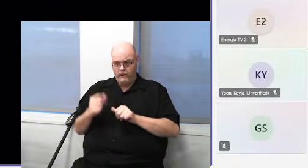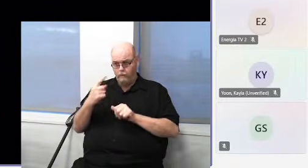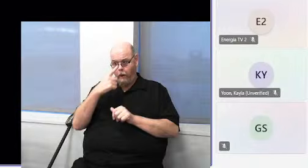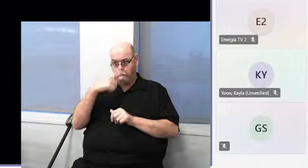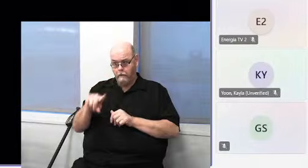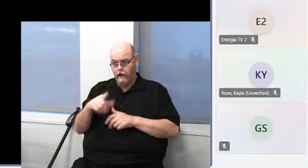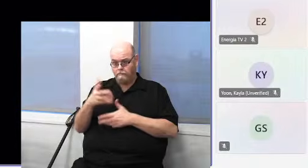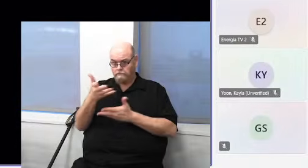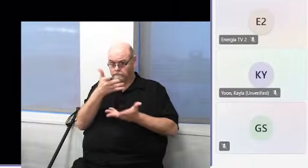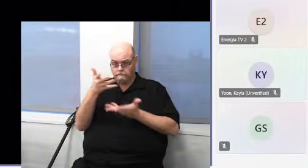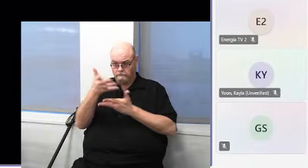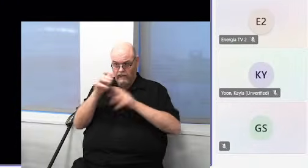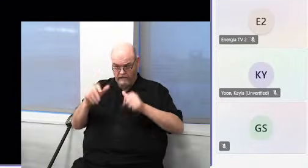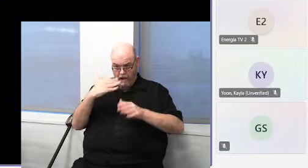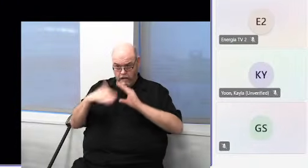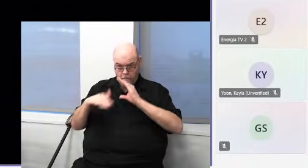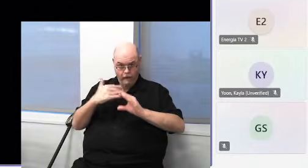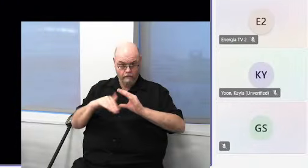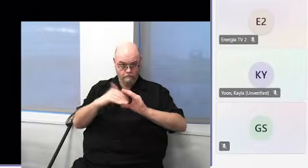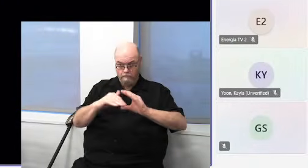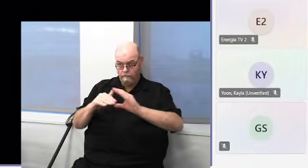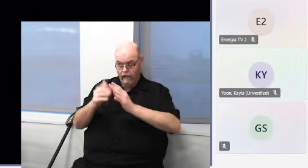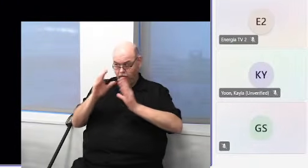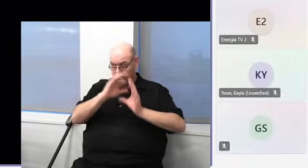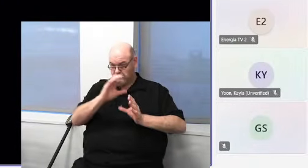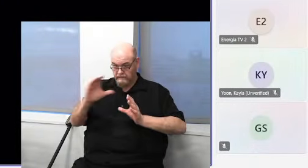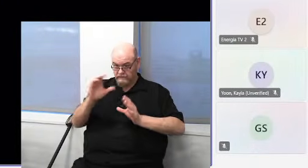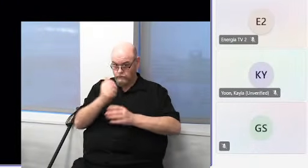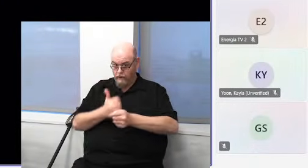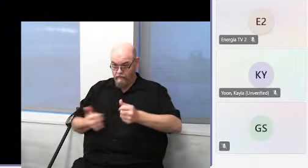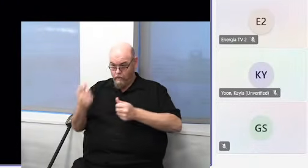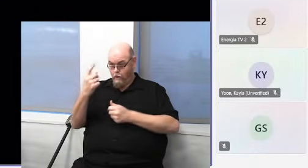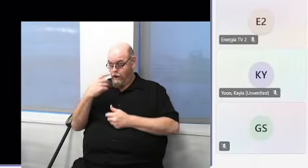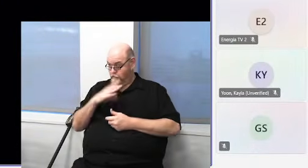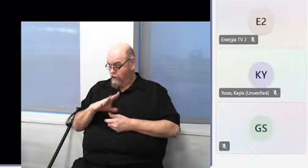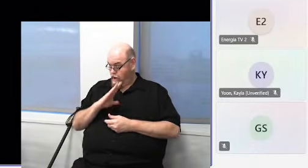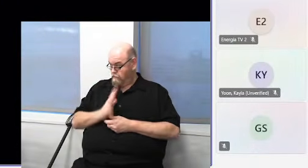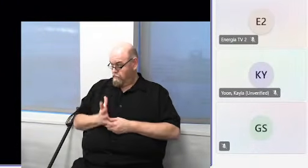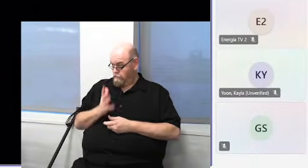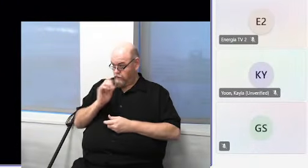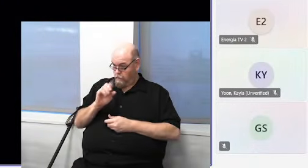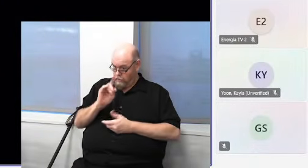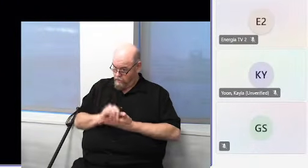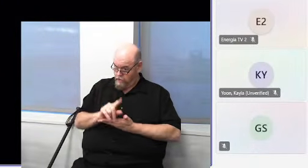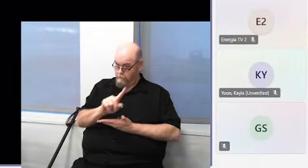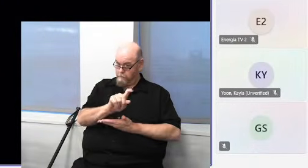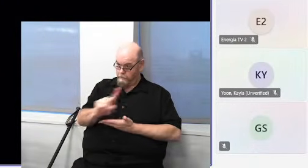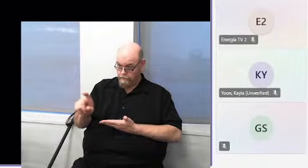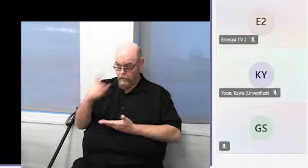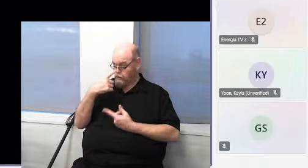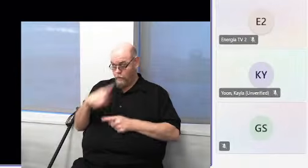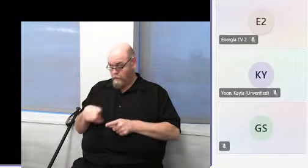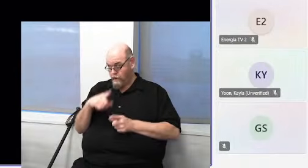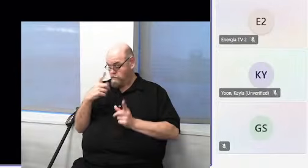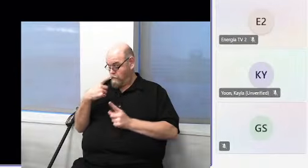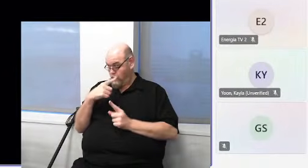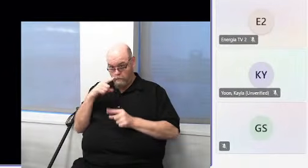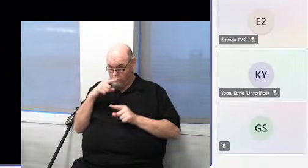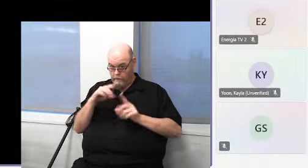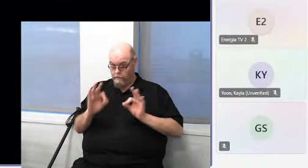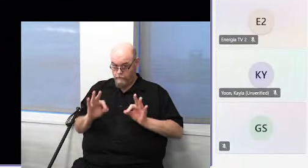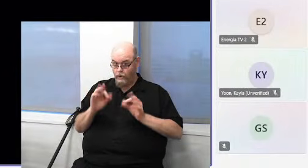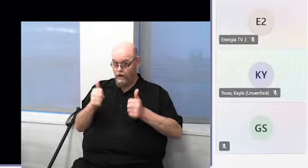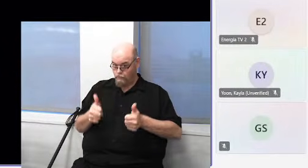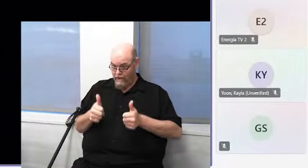email. Does anybody mind if we just do it by email and you copy everybody? Does anybody mind if we do it that way? Nobody